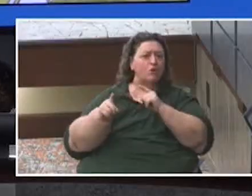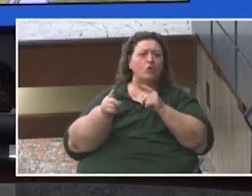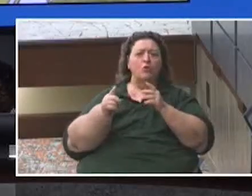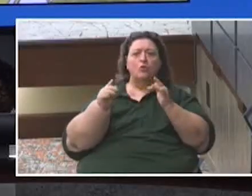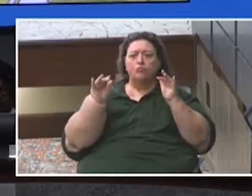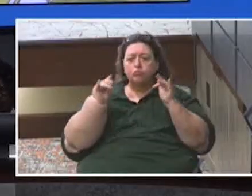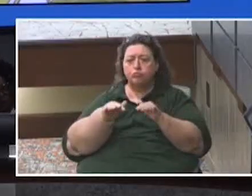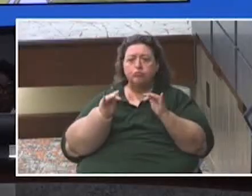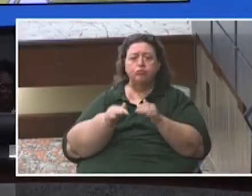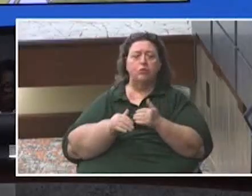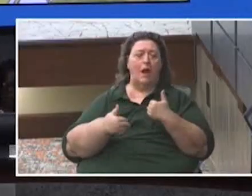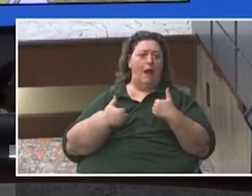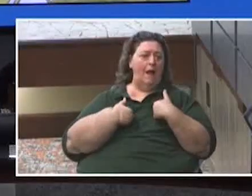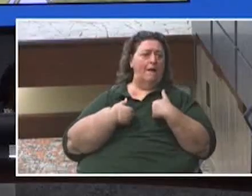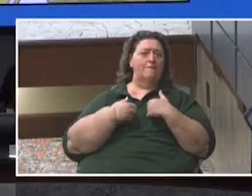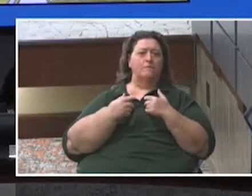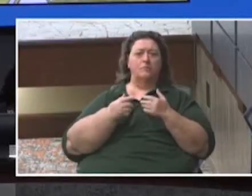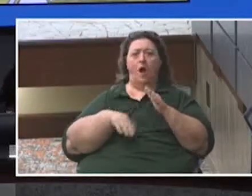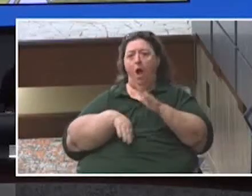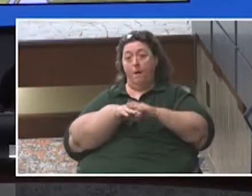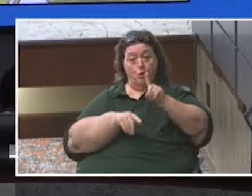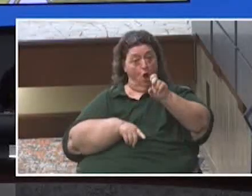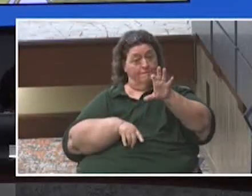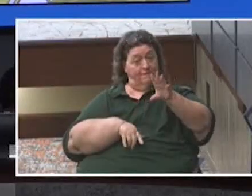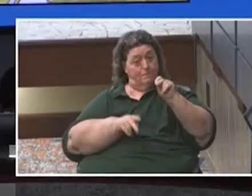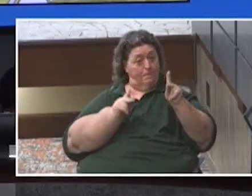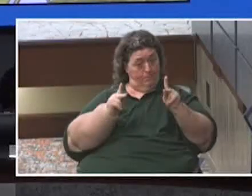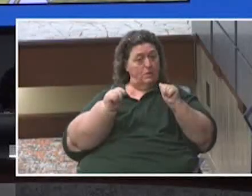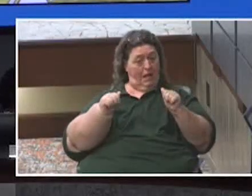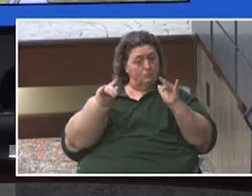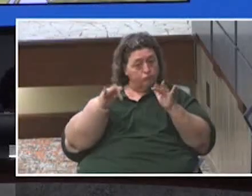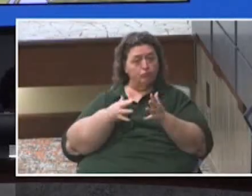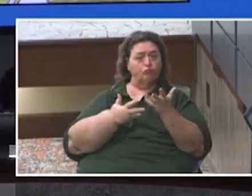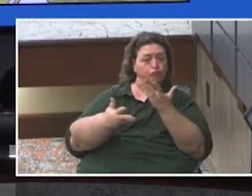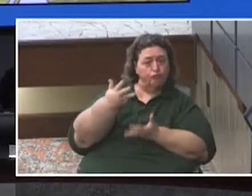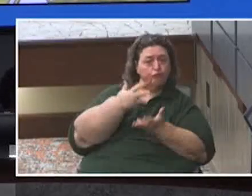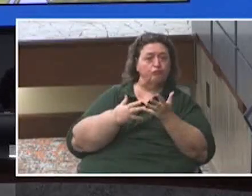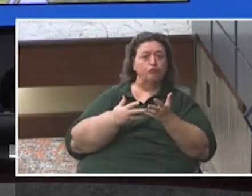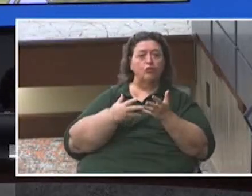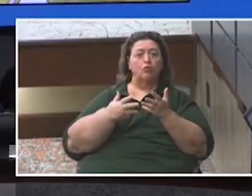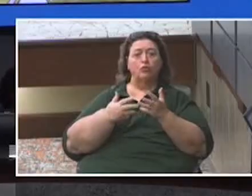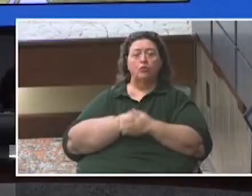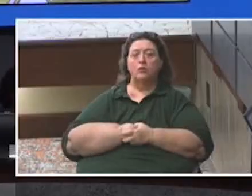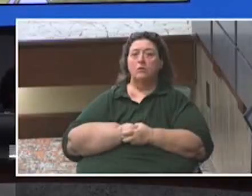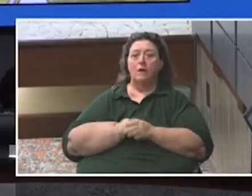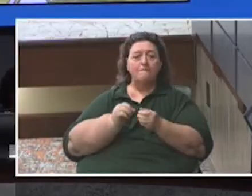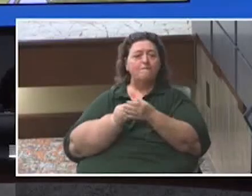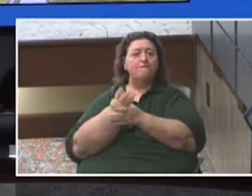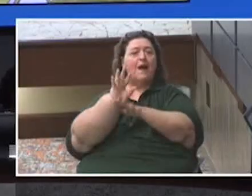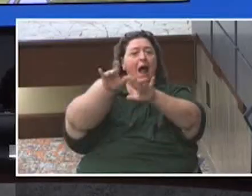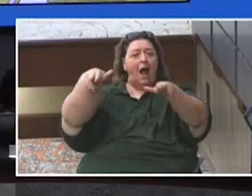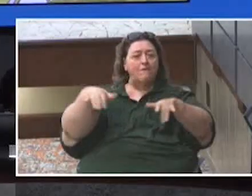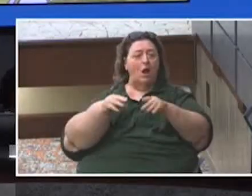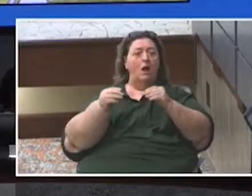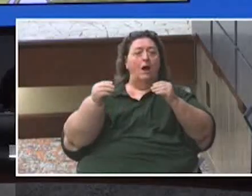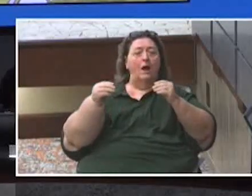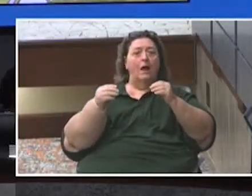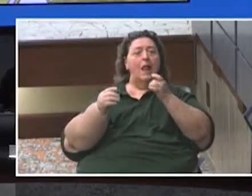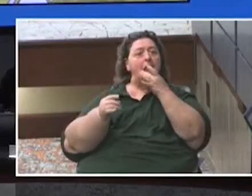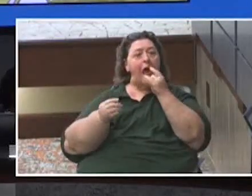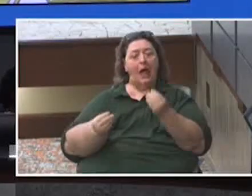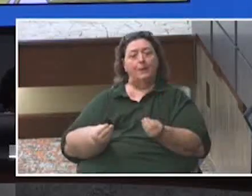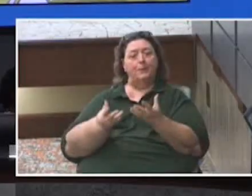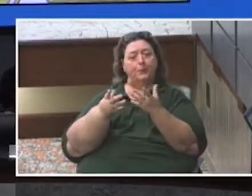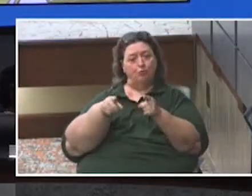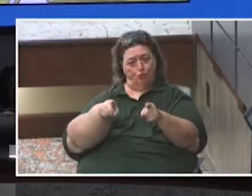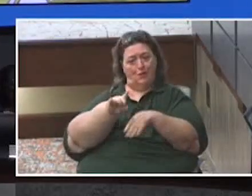time and also host up to 150 people, but an interactive fountain as well that will be illuminated in the nighttime